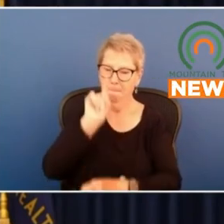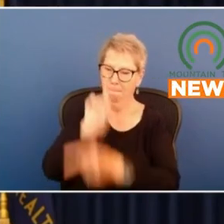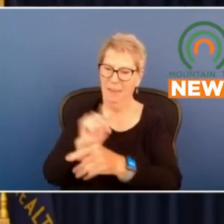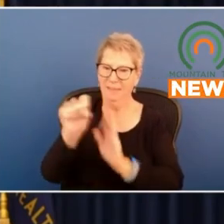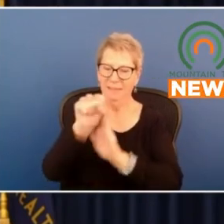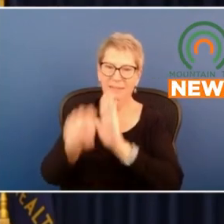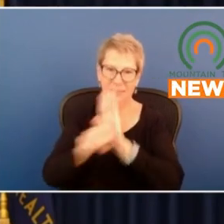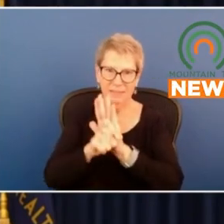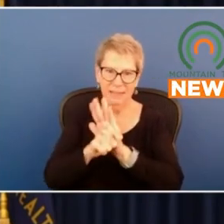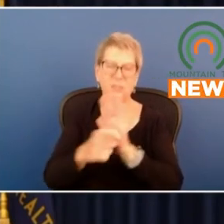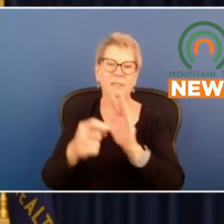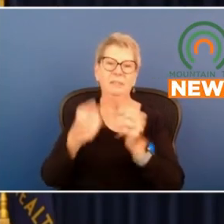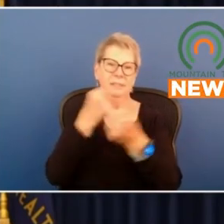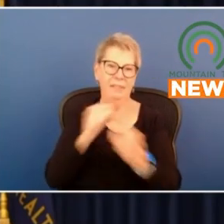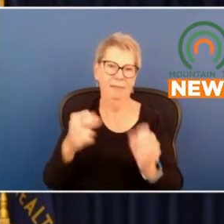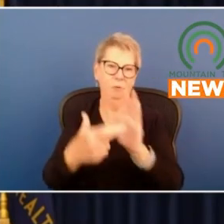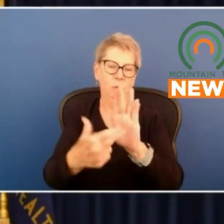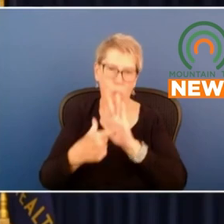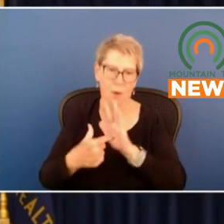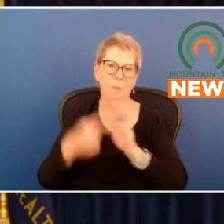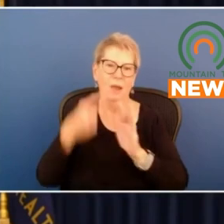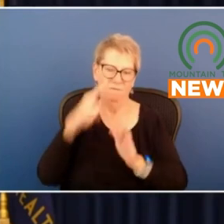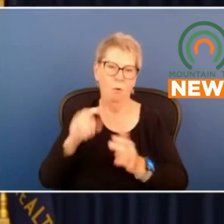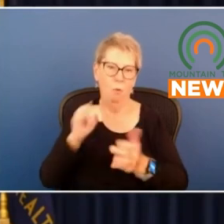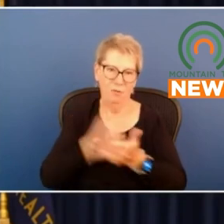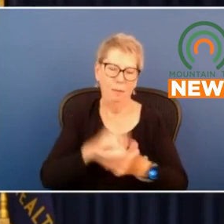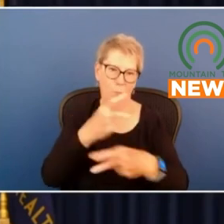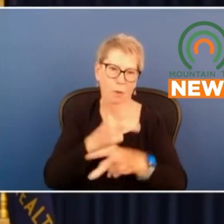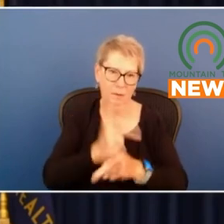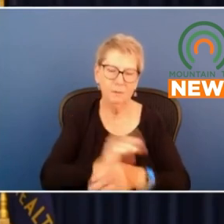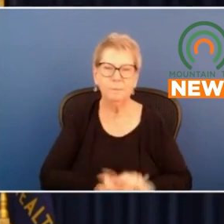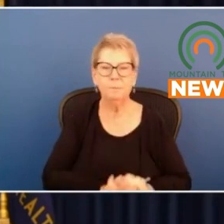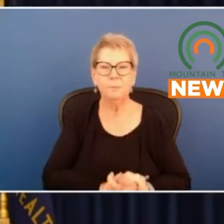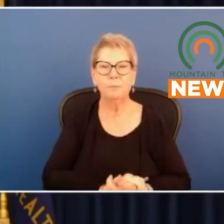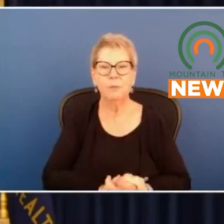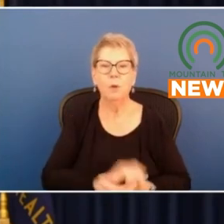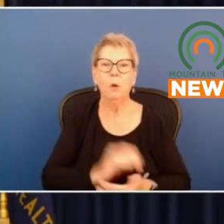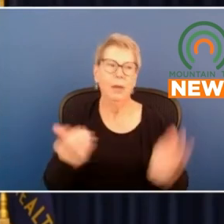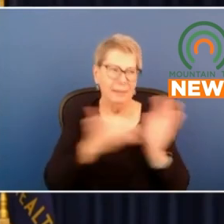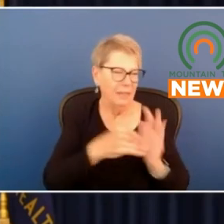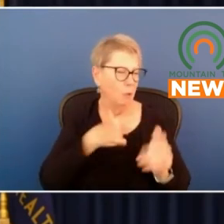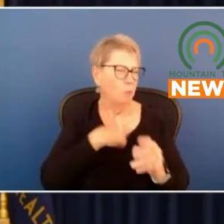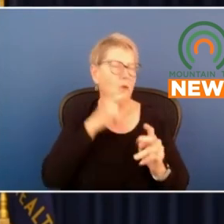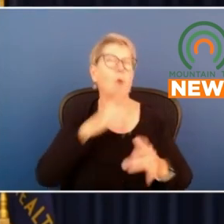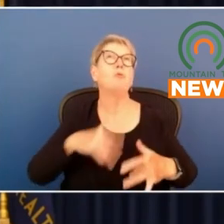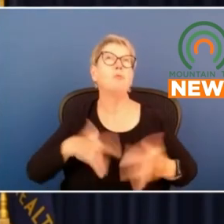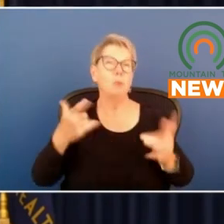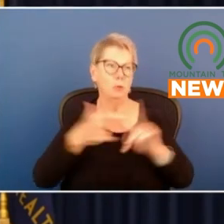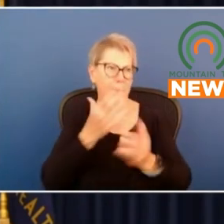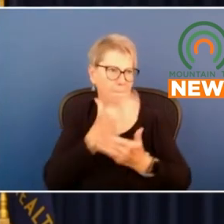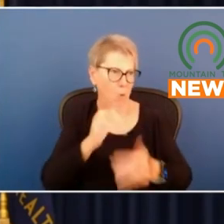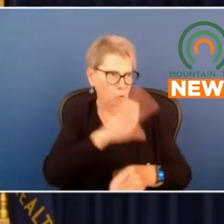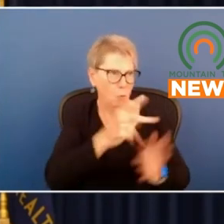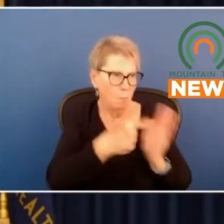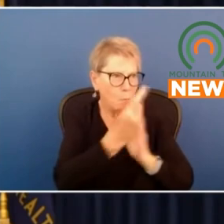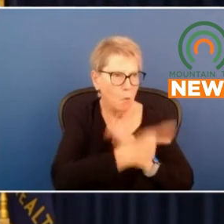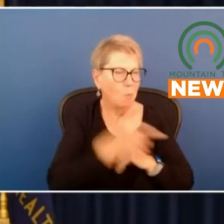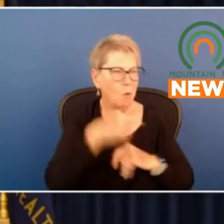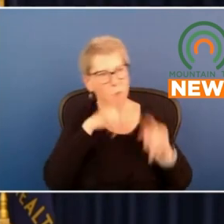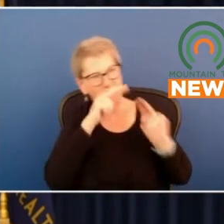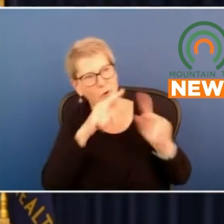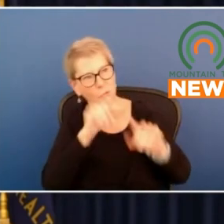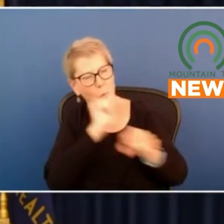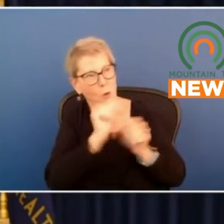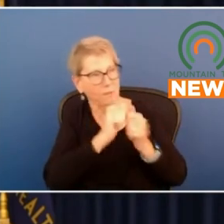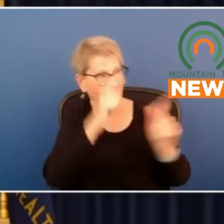safety requirements for medical cannabis products. Again, we are thrilled to be part of the program, and we look forward to working with the governor and